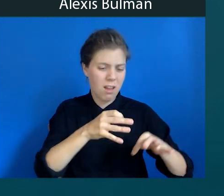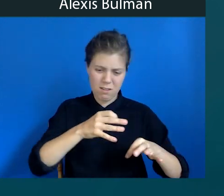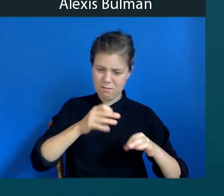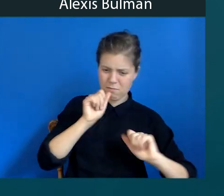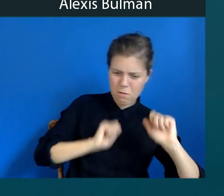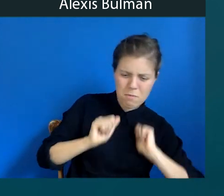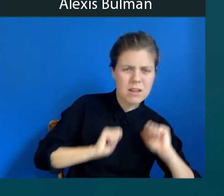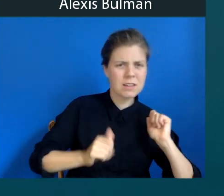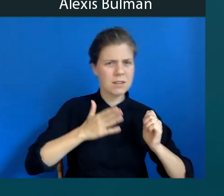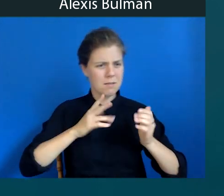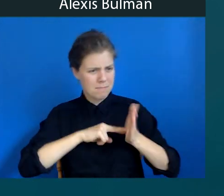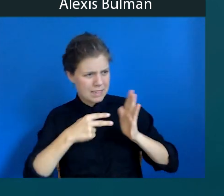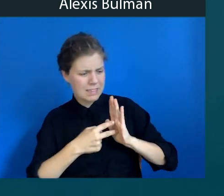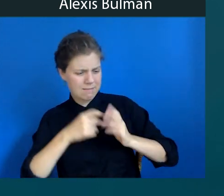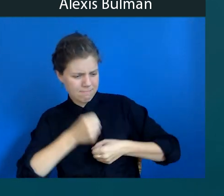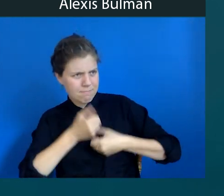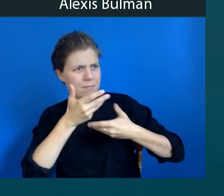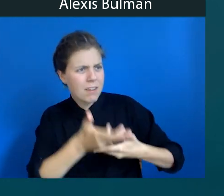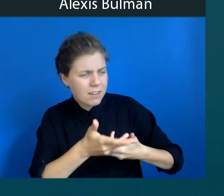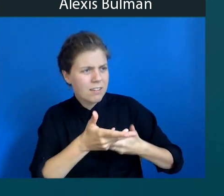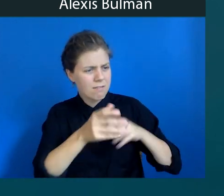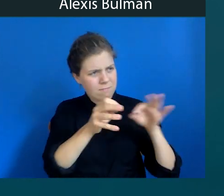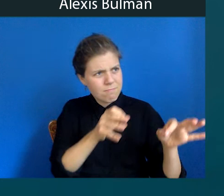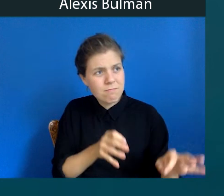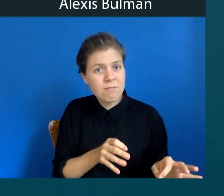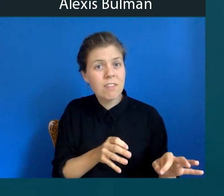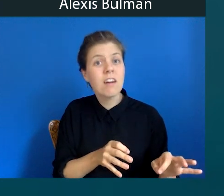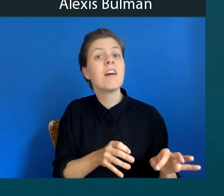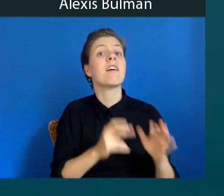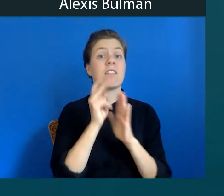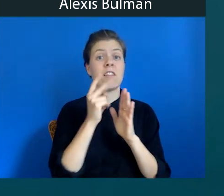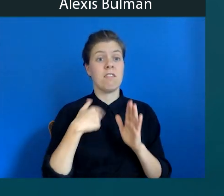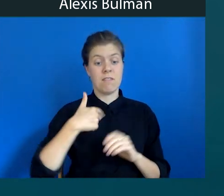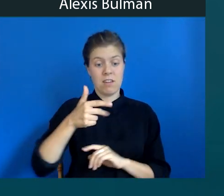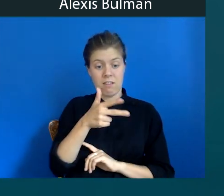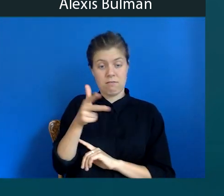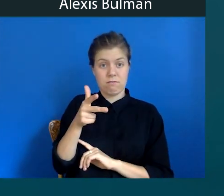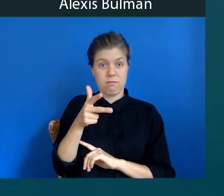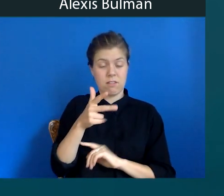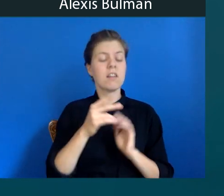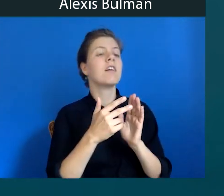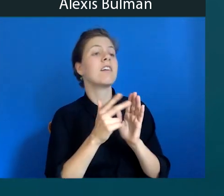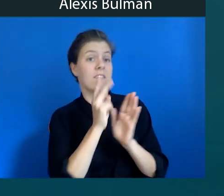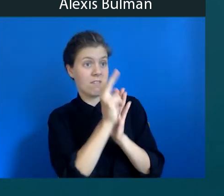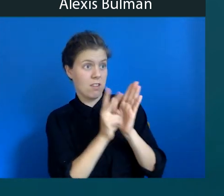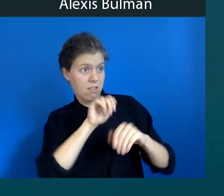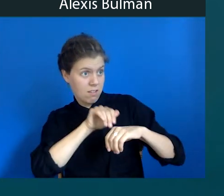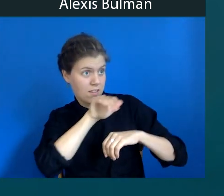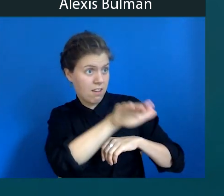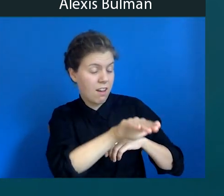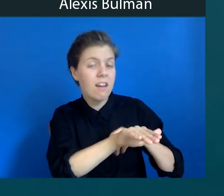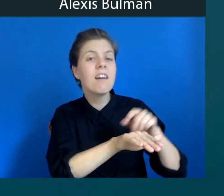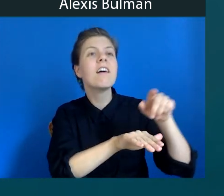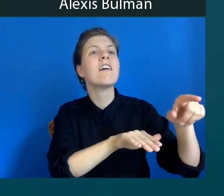it entailed, and then I sent them the video. They wrote the first draft of the audio description script, and then they sent that draft to me,